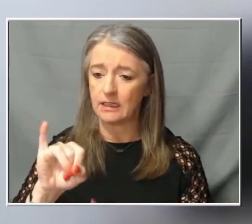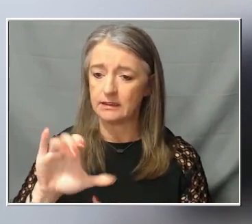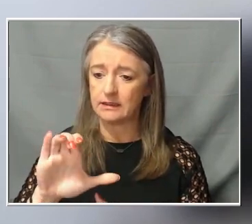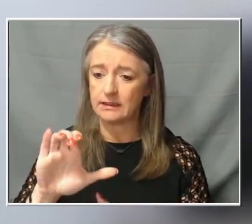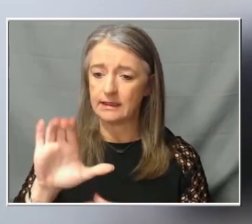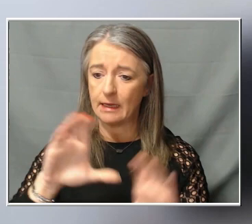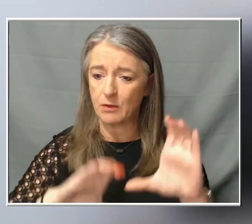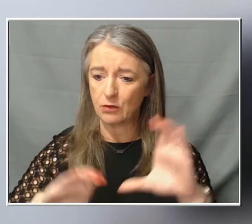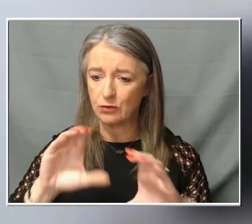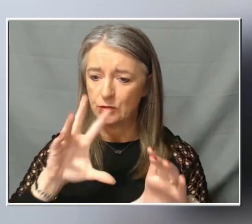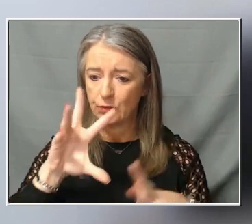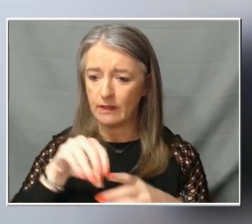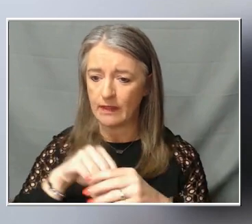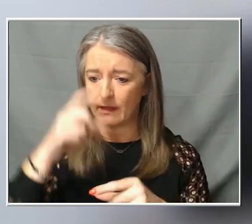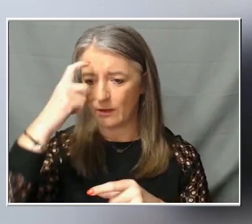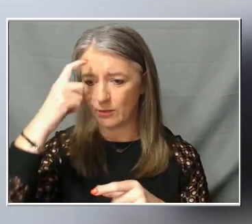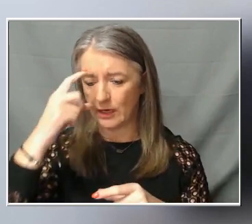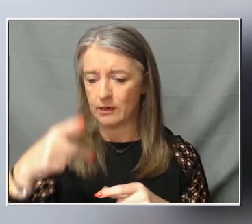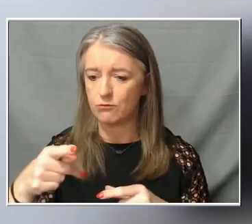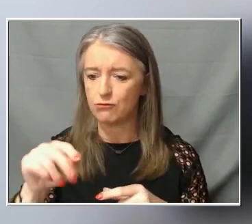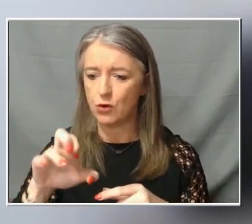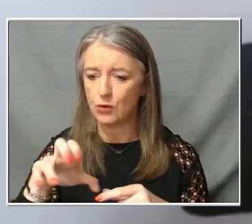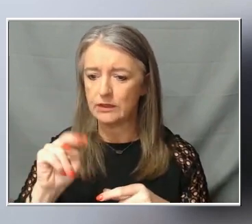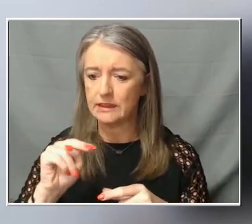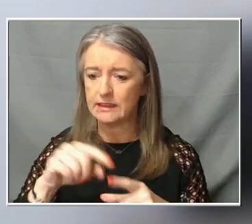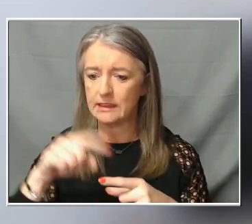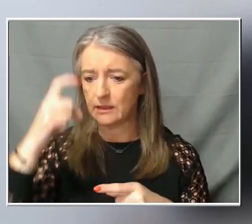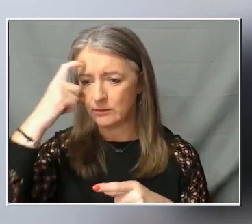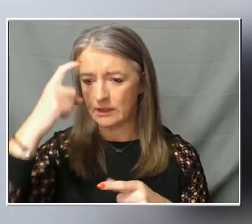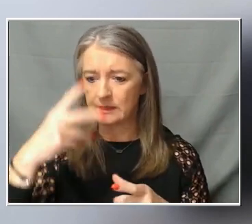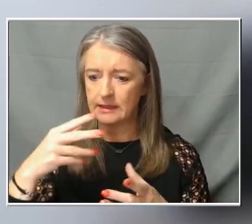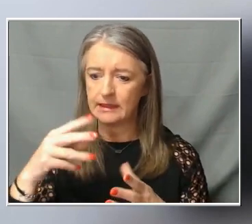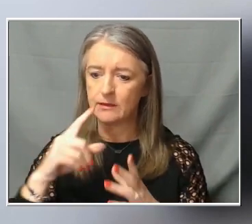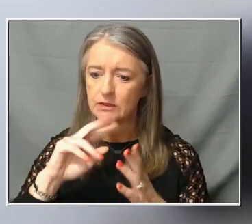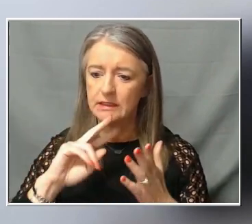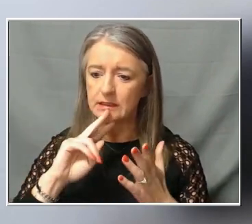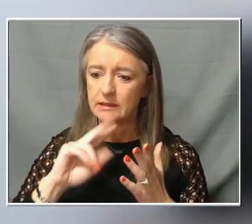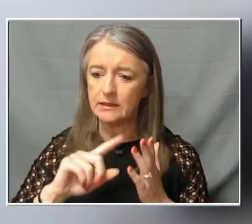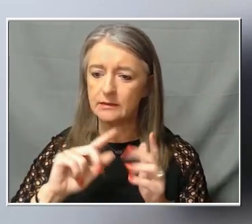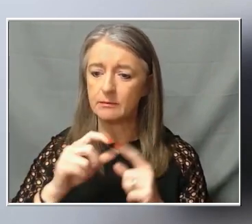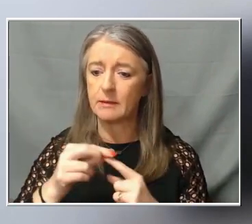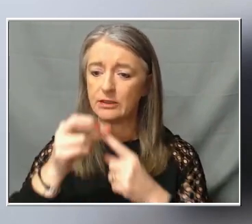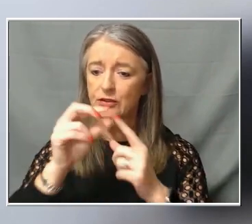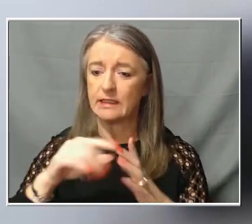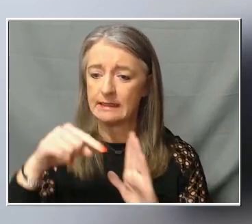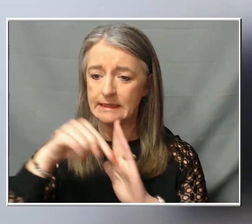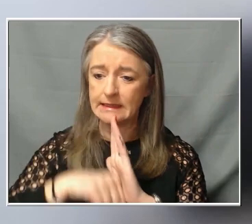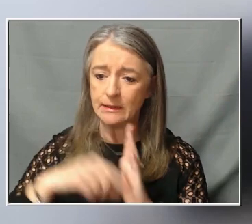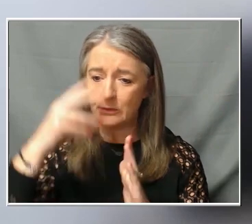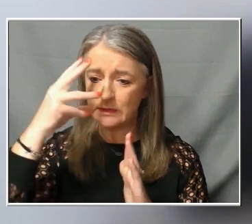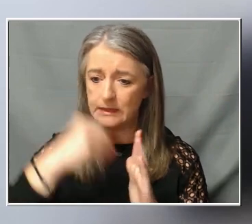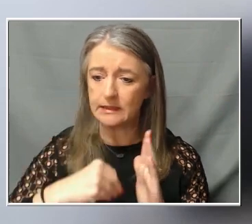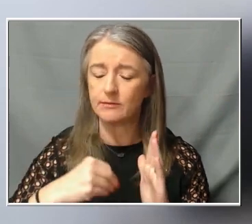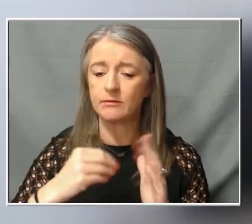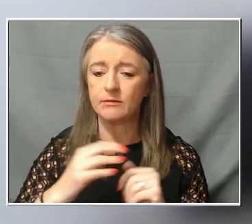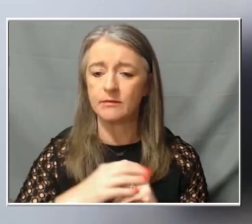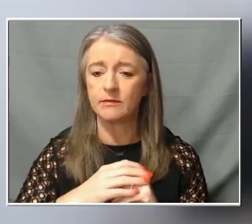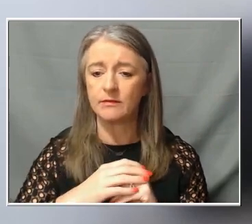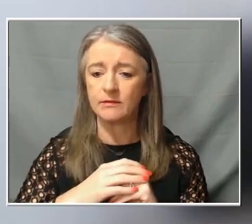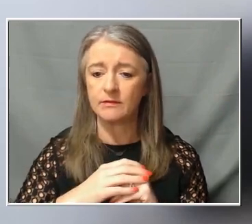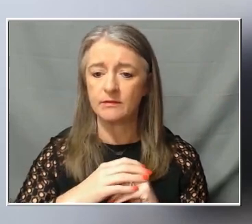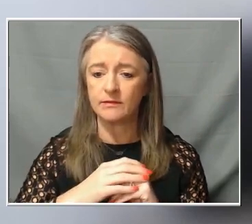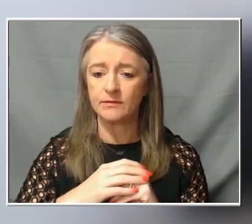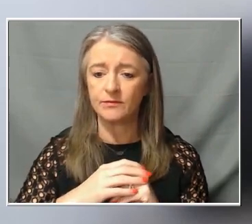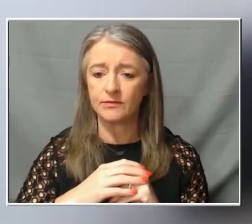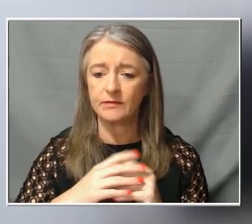tau protein when we are sleeping, especially in the deeper stages of sleep. And these proteins, when they are not cleaned, then